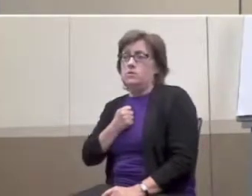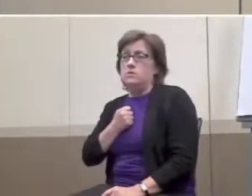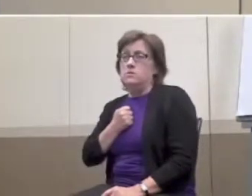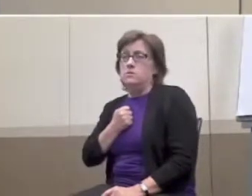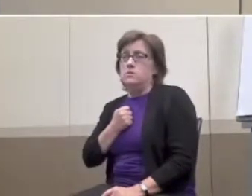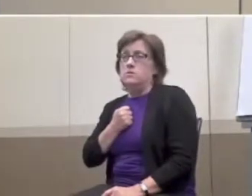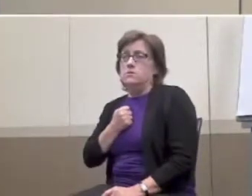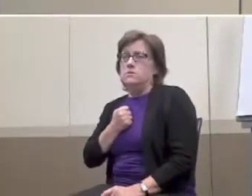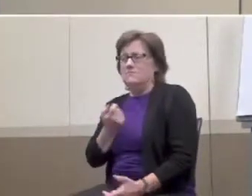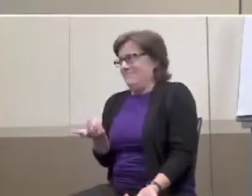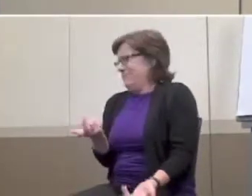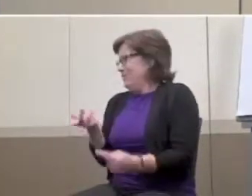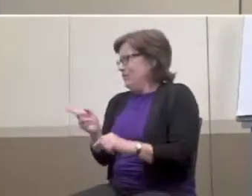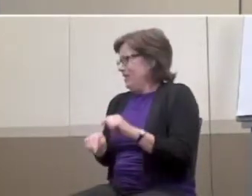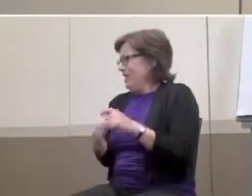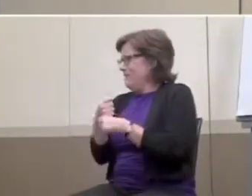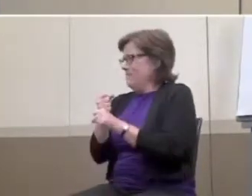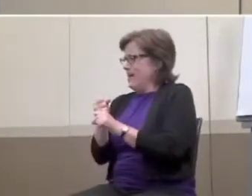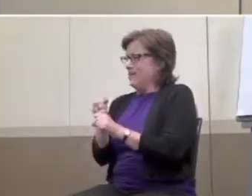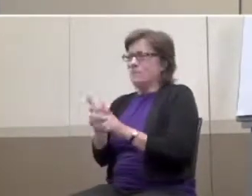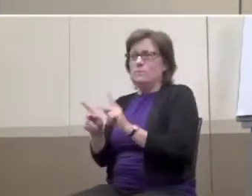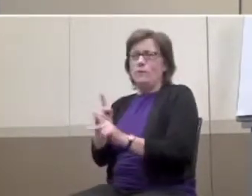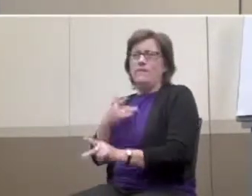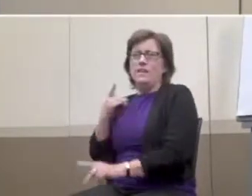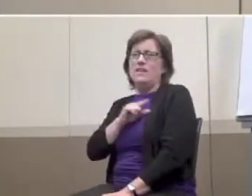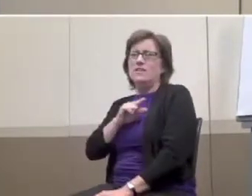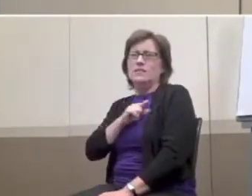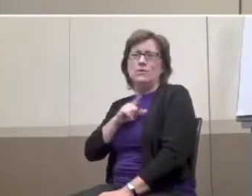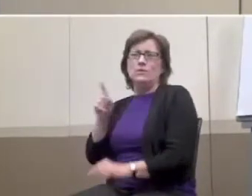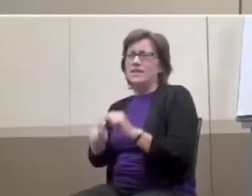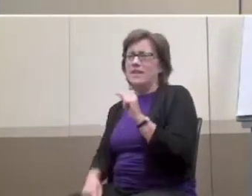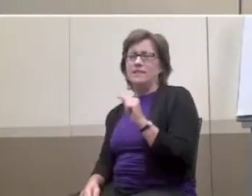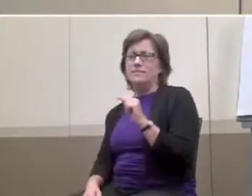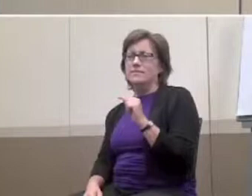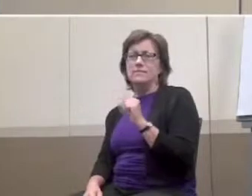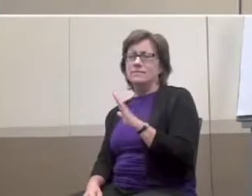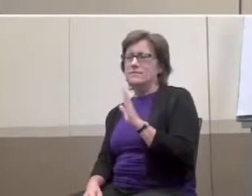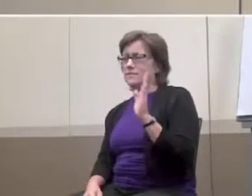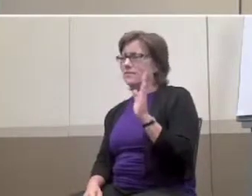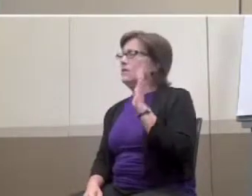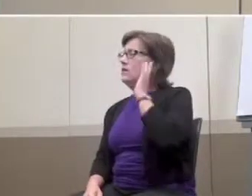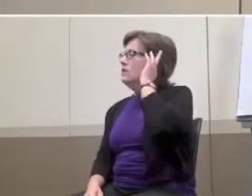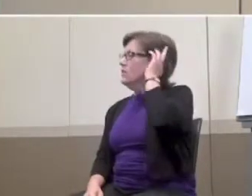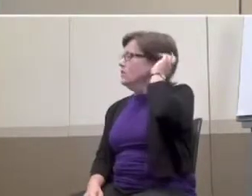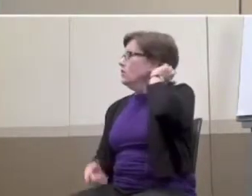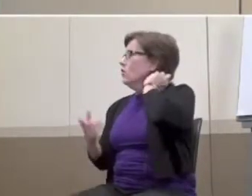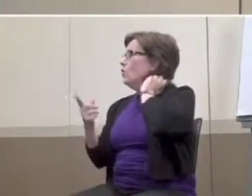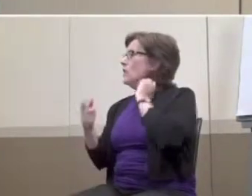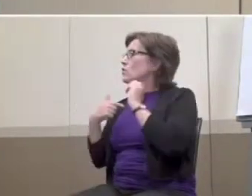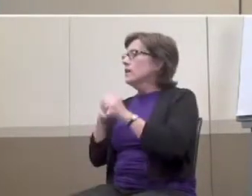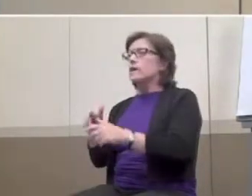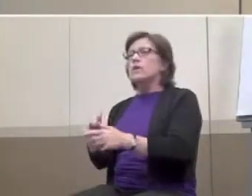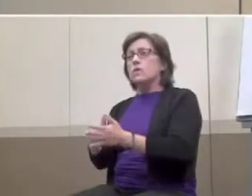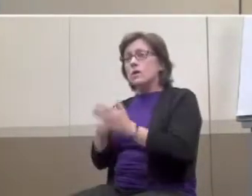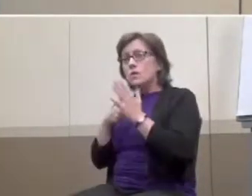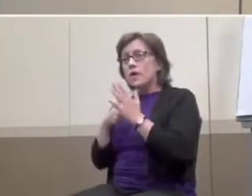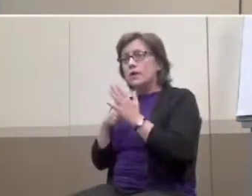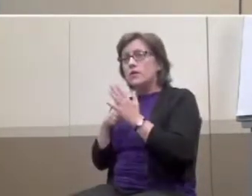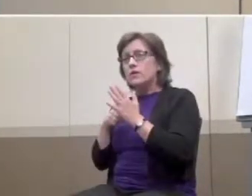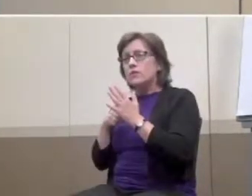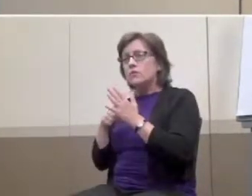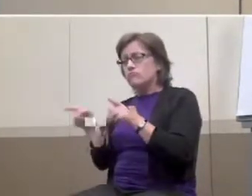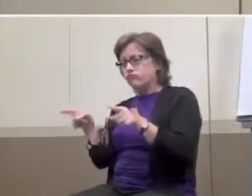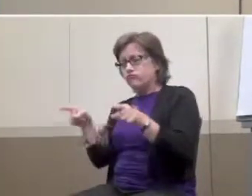that we can make people feel guilty. I think what happens when we require kids to say I'm